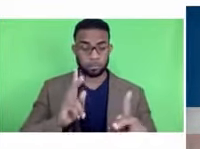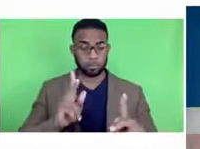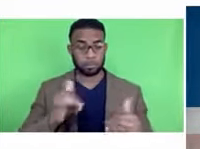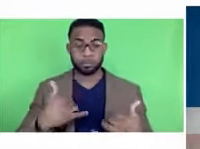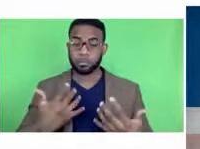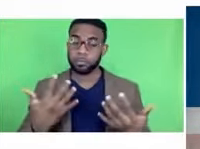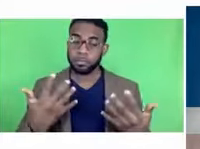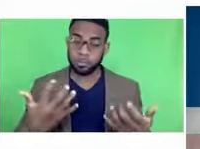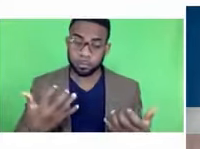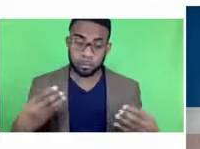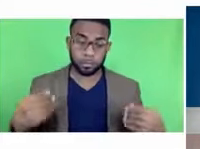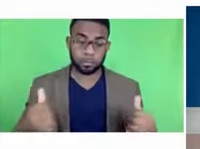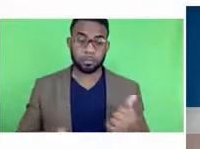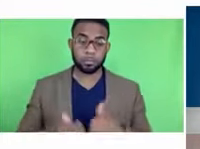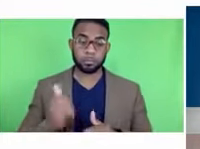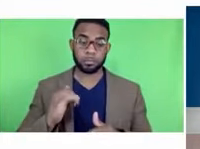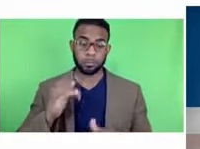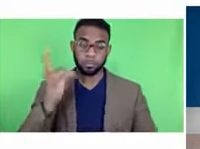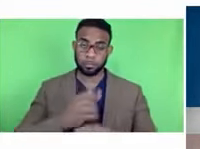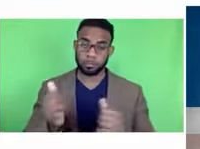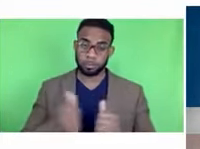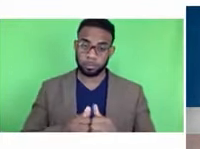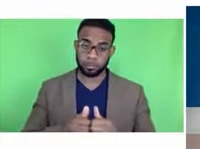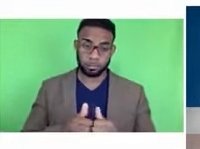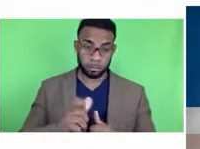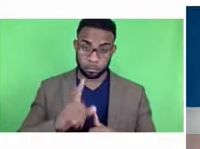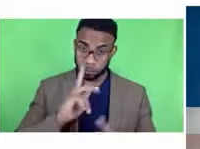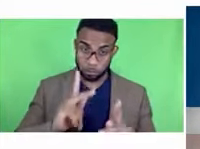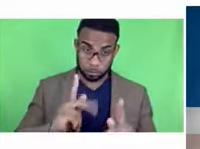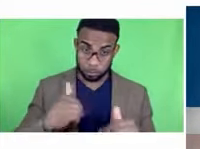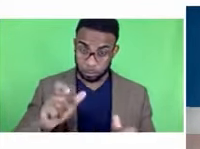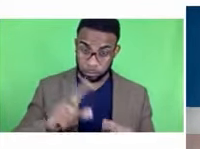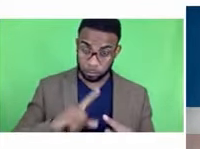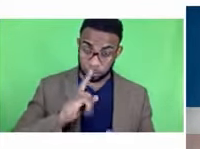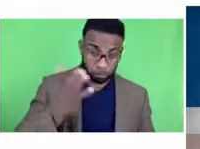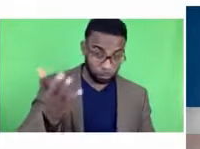to spend the majority of our day with. Are they going to be the people that we need them to be?